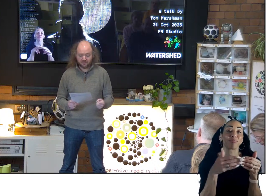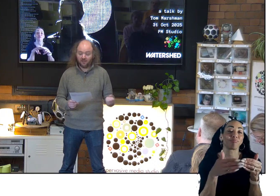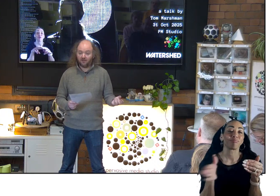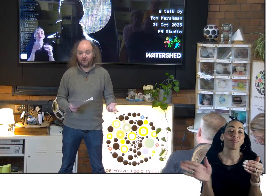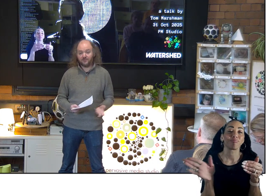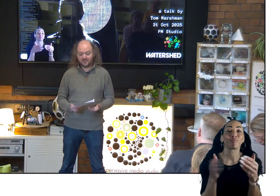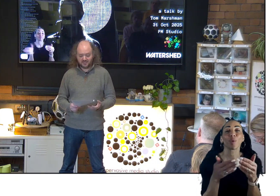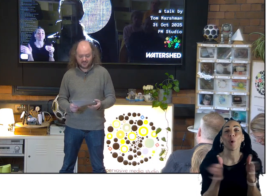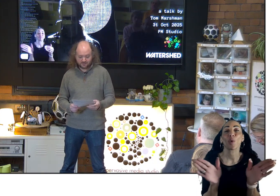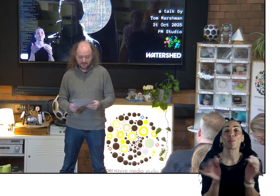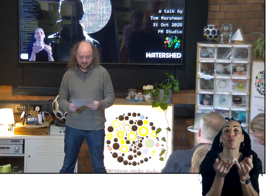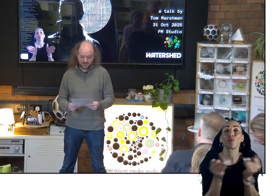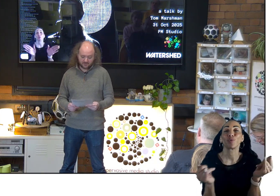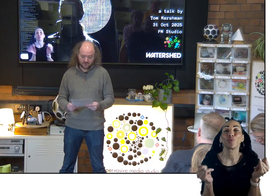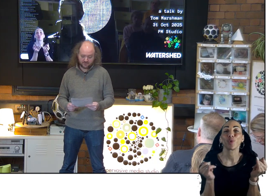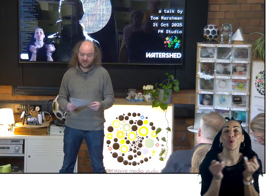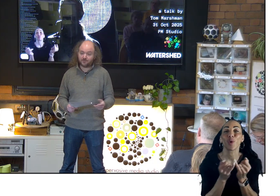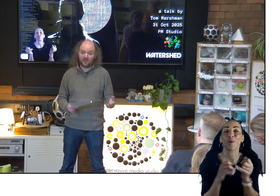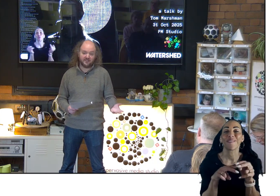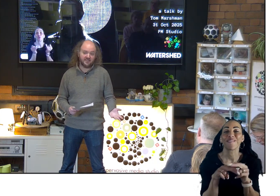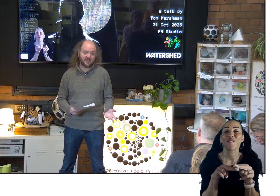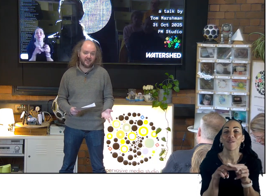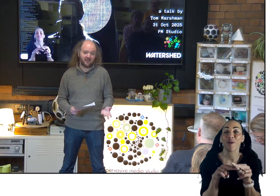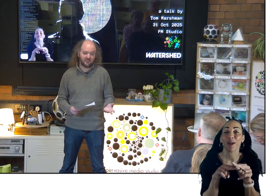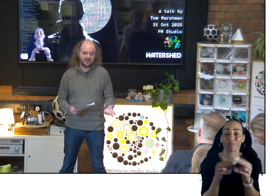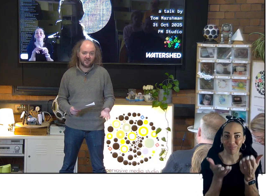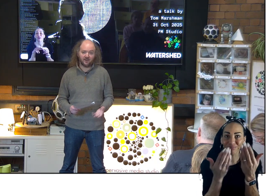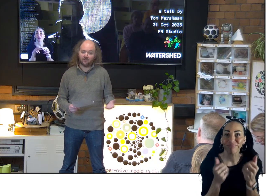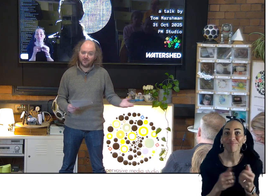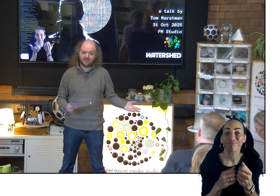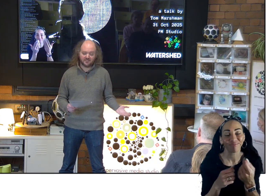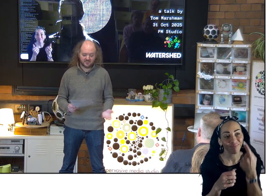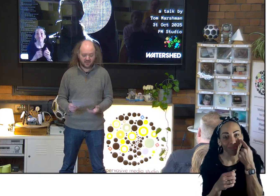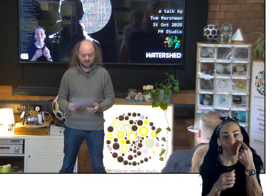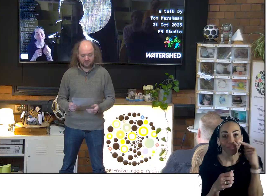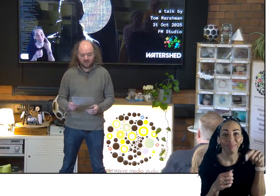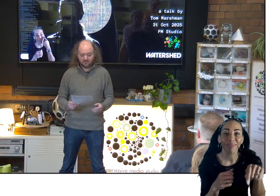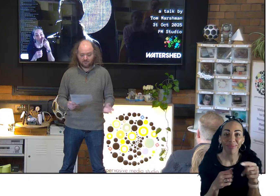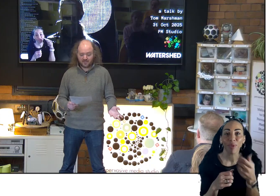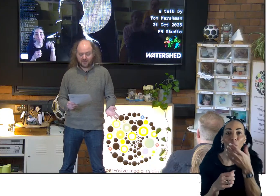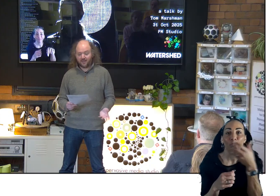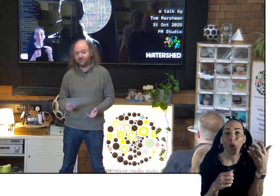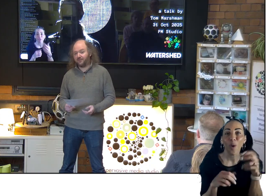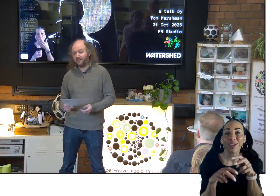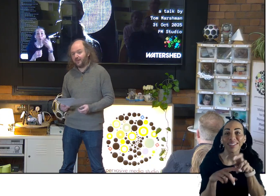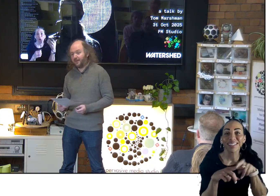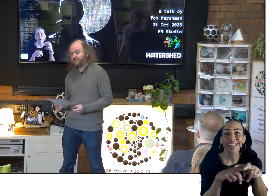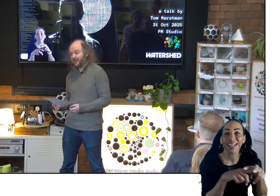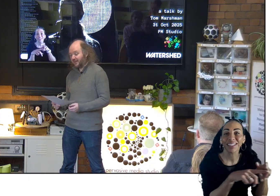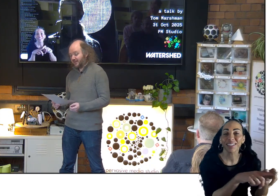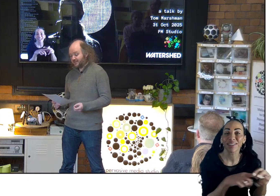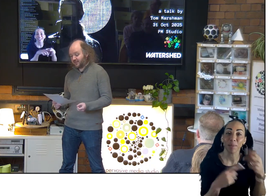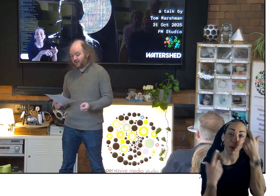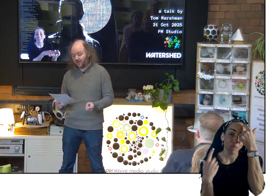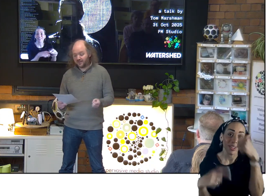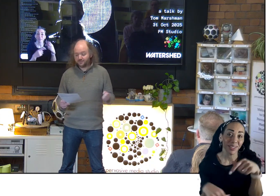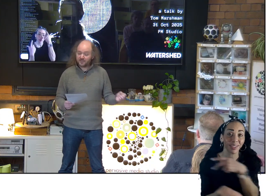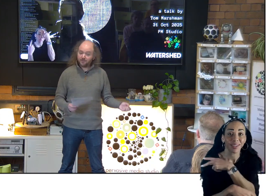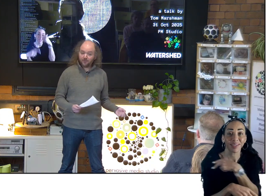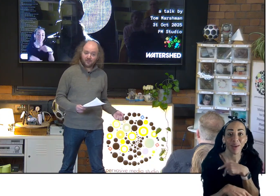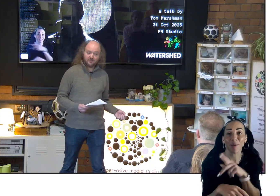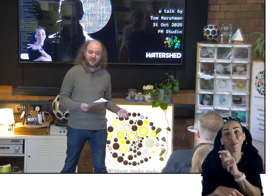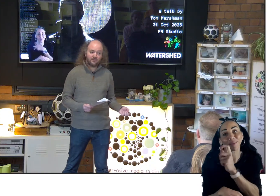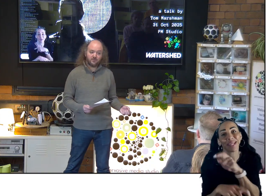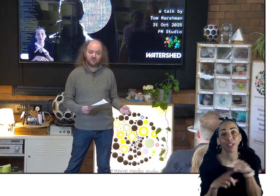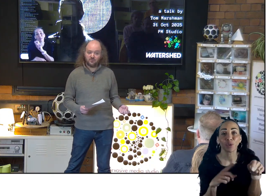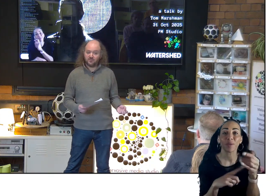Friday, offering you the chance to spend some time in our space by hot desking alongside our residents and staff from 10 a.m. to 5 p.m. So an especially